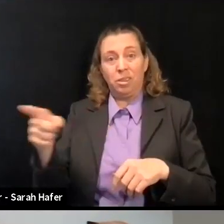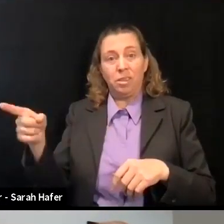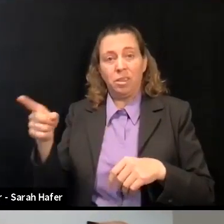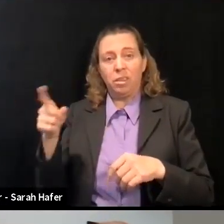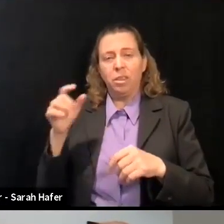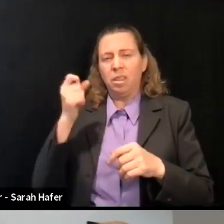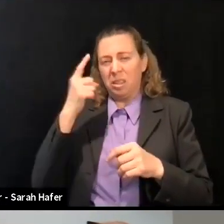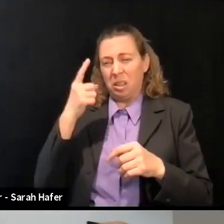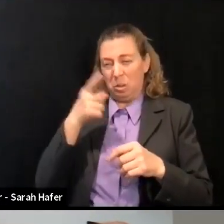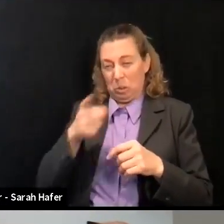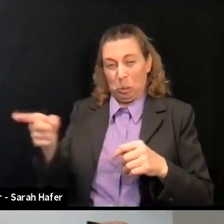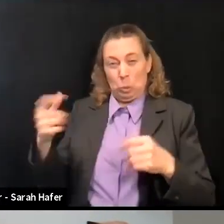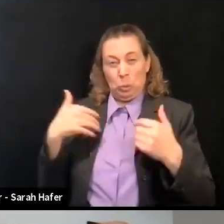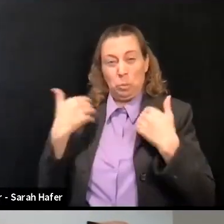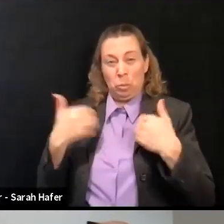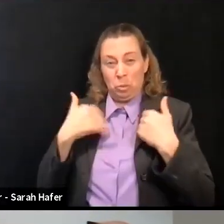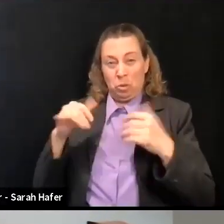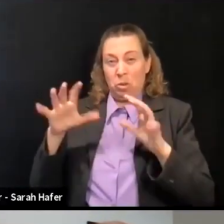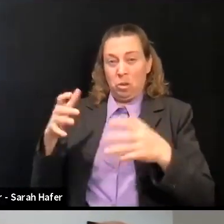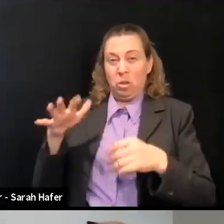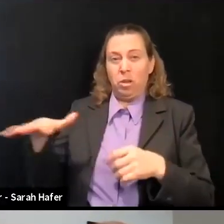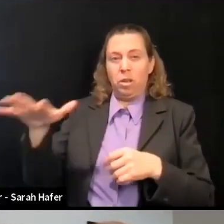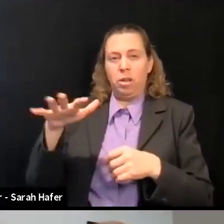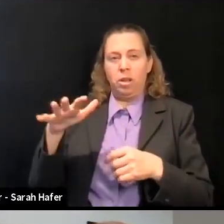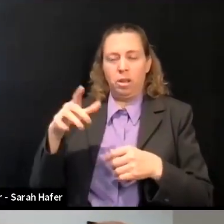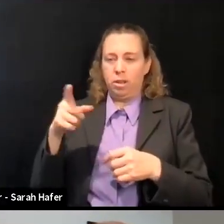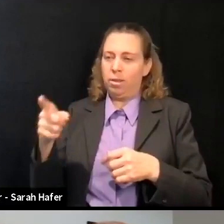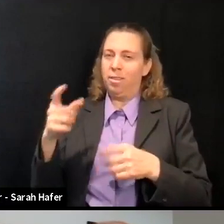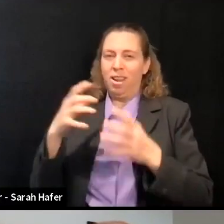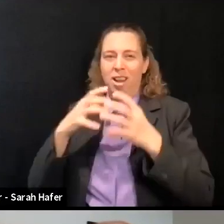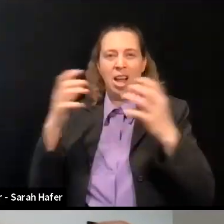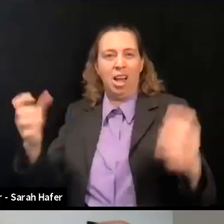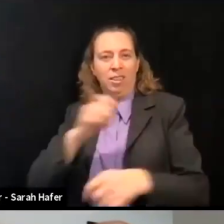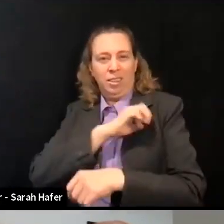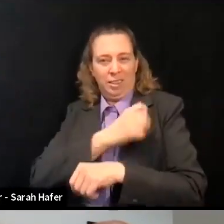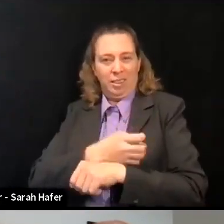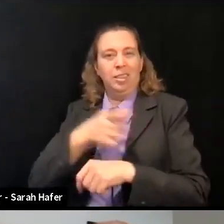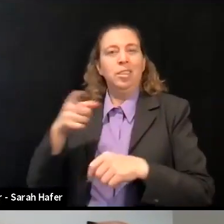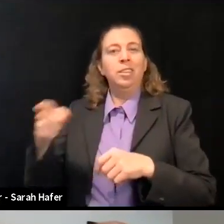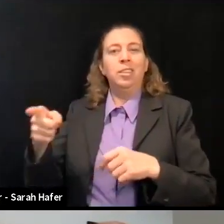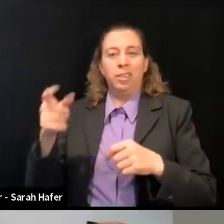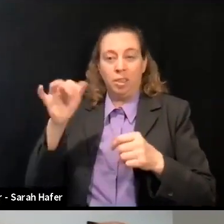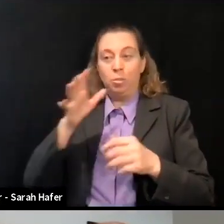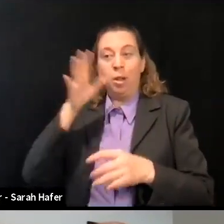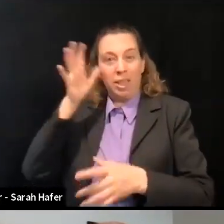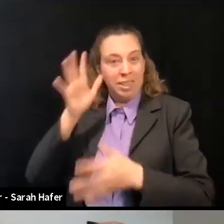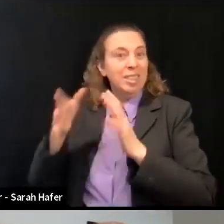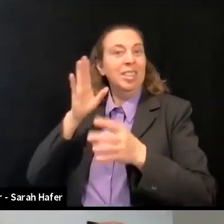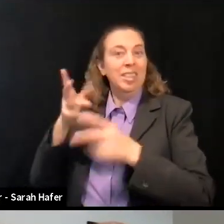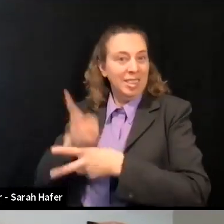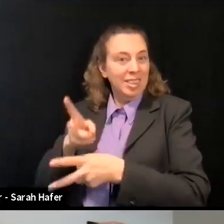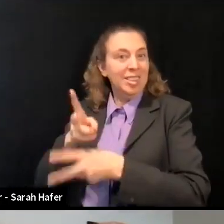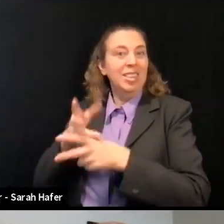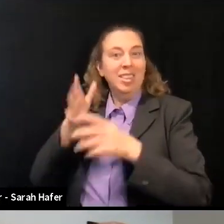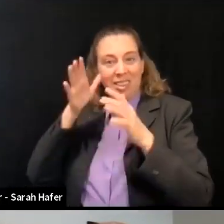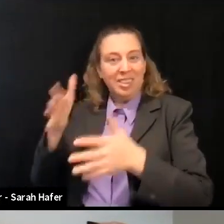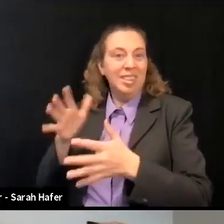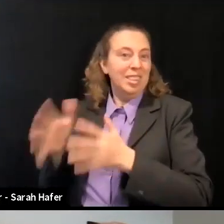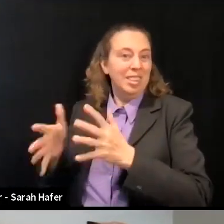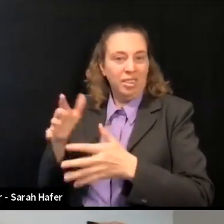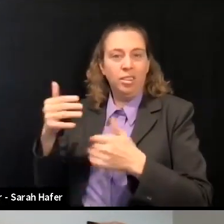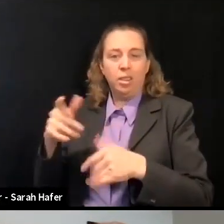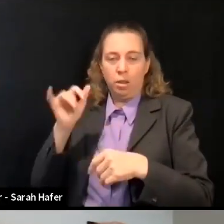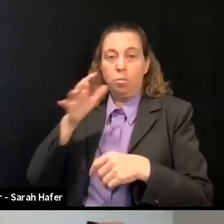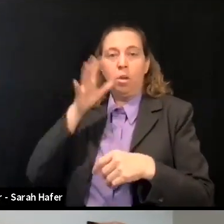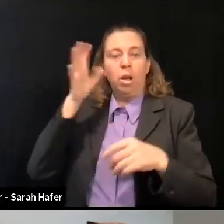the energy from their parents. So when we feel exhausted and overwhelmed, and the children